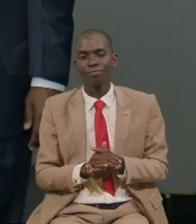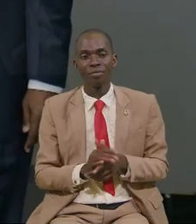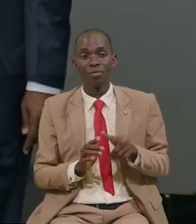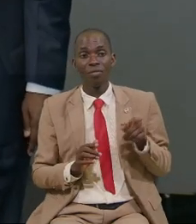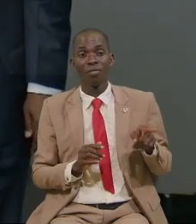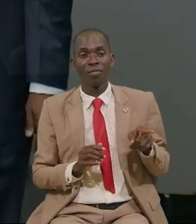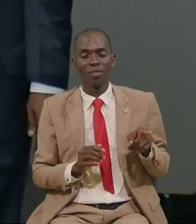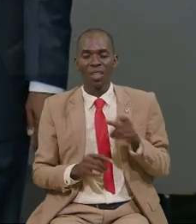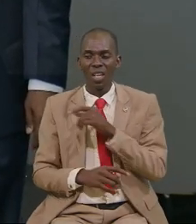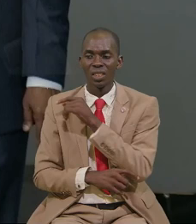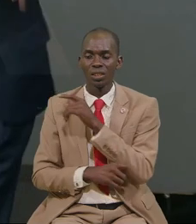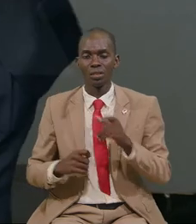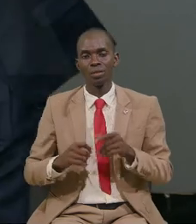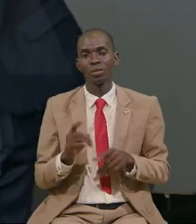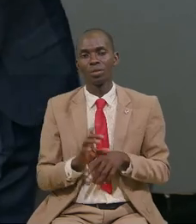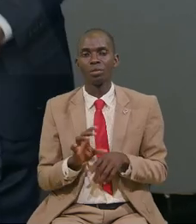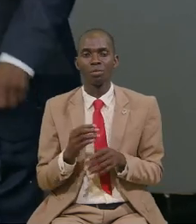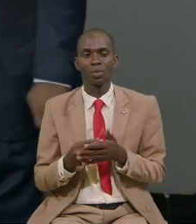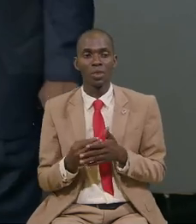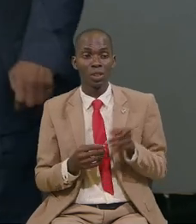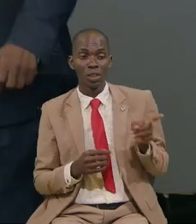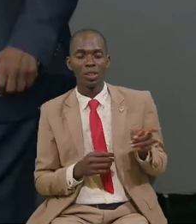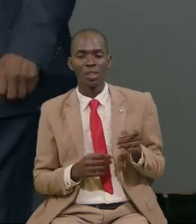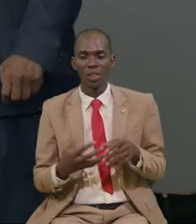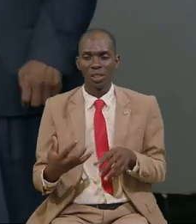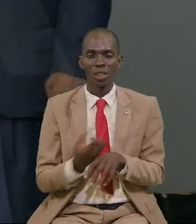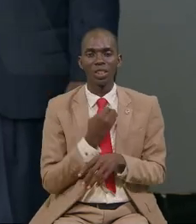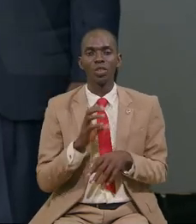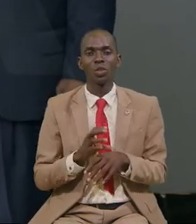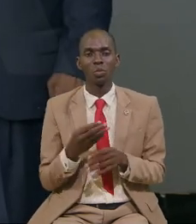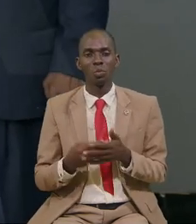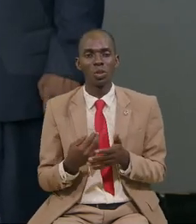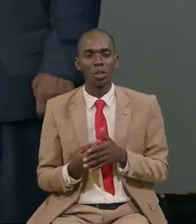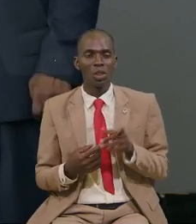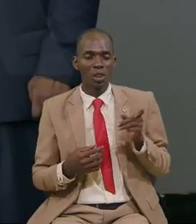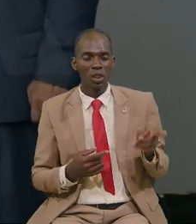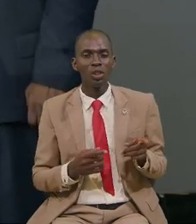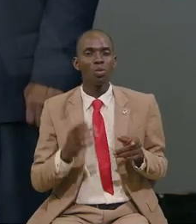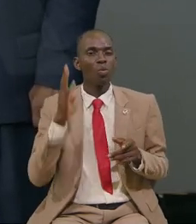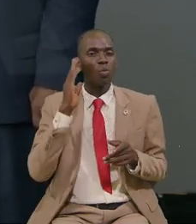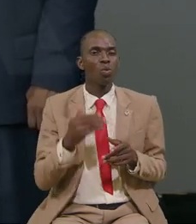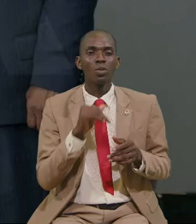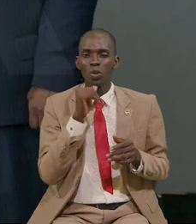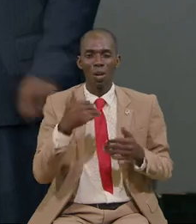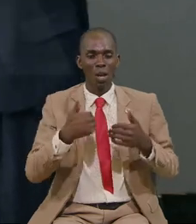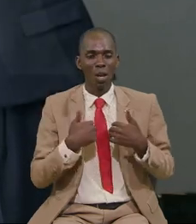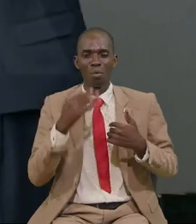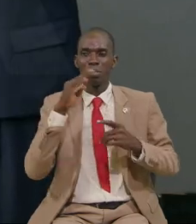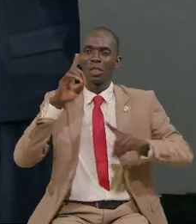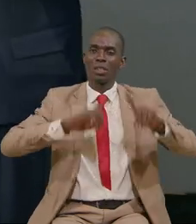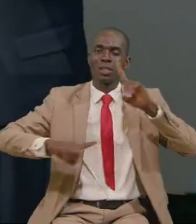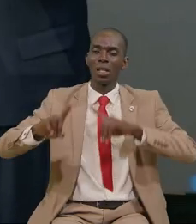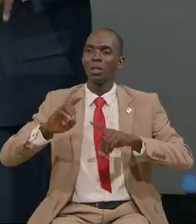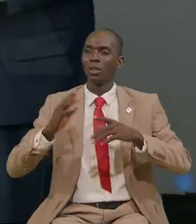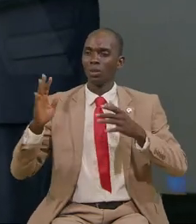he steals, he takes church money. He couldn't have said, be ye followers of me. If he